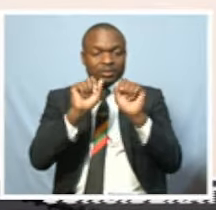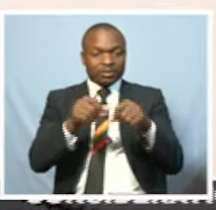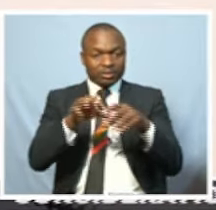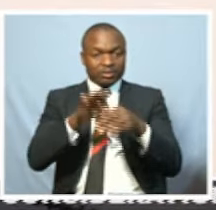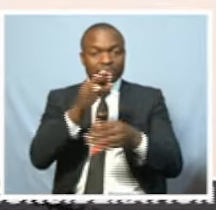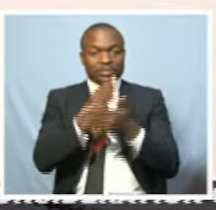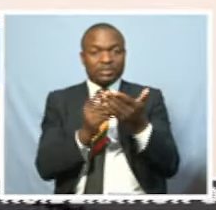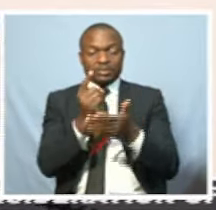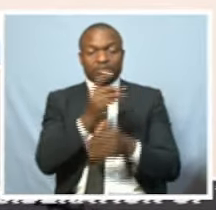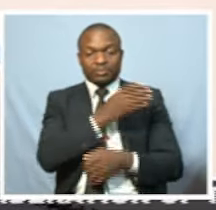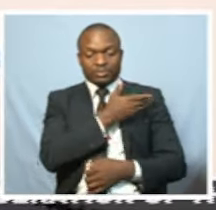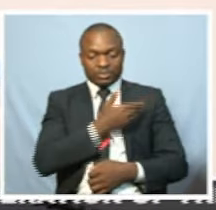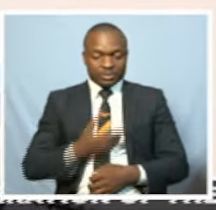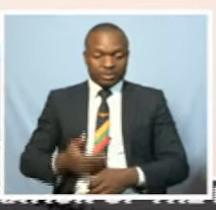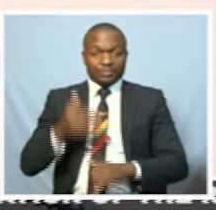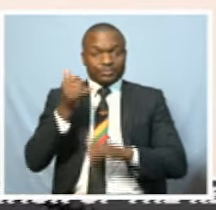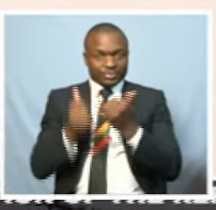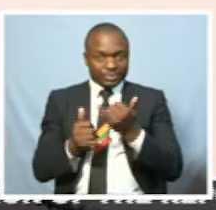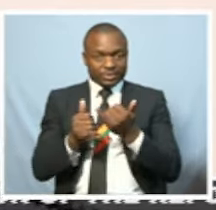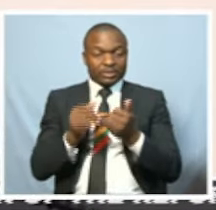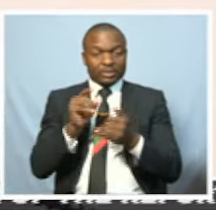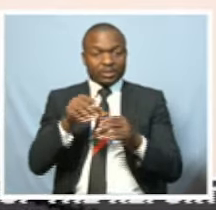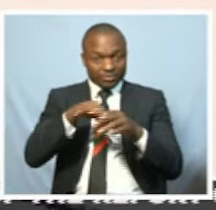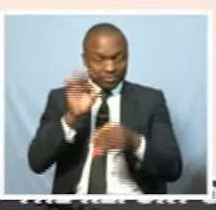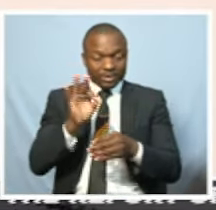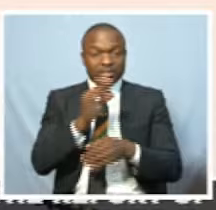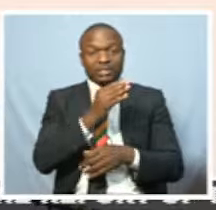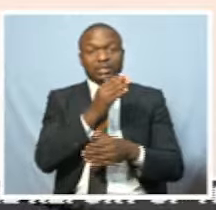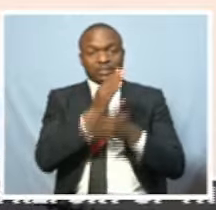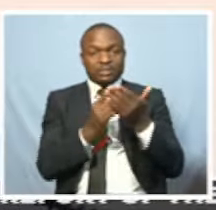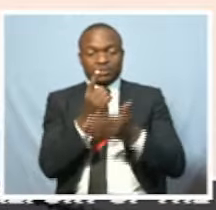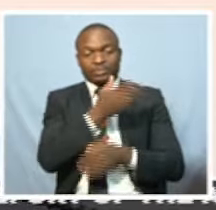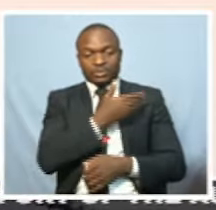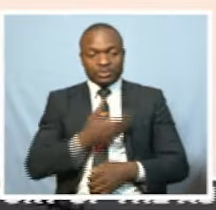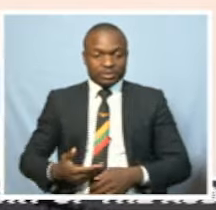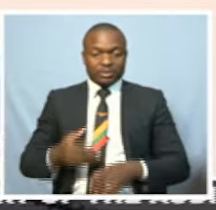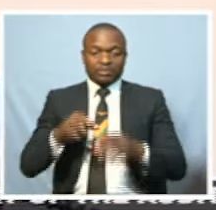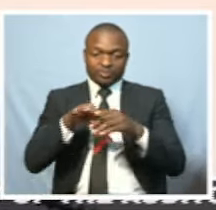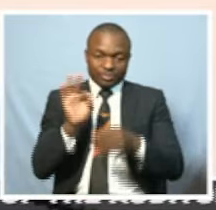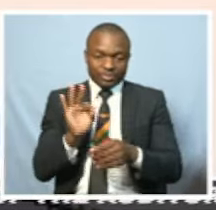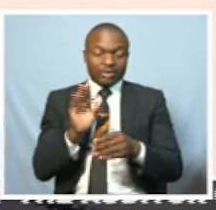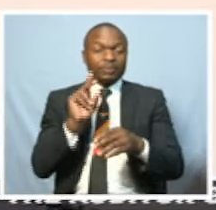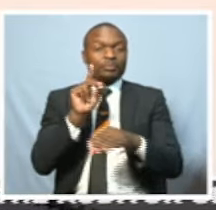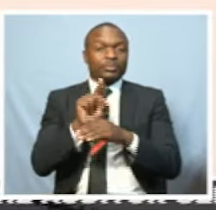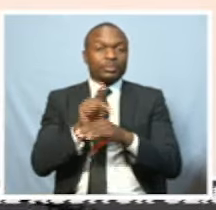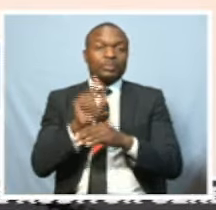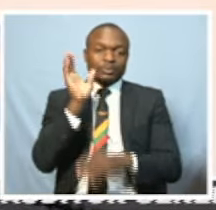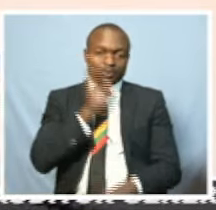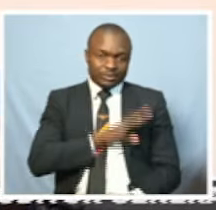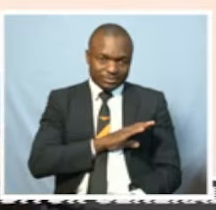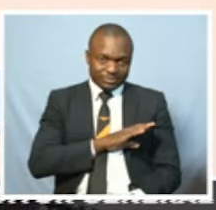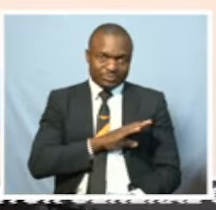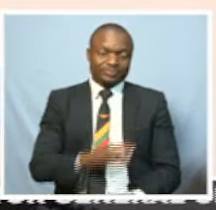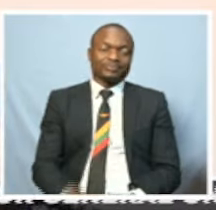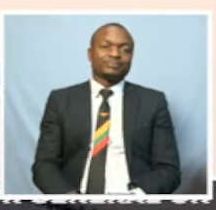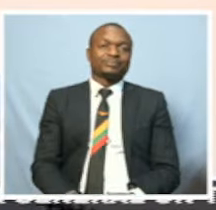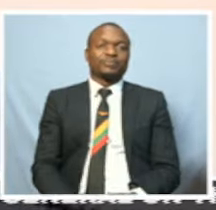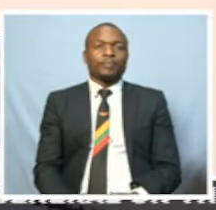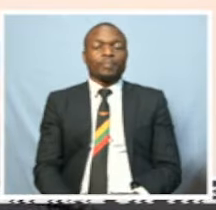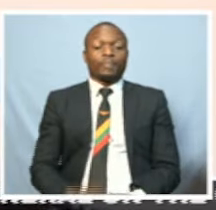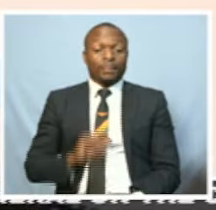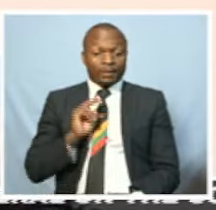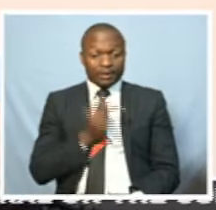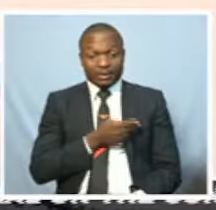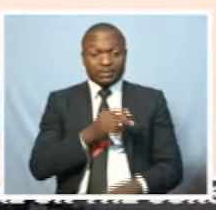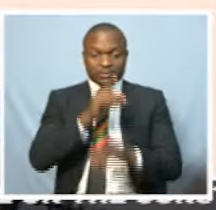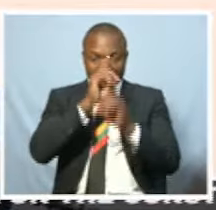someone serious to complete. And that's found someone who was serious enough, was found, and the project has been done. So we took a